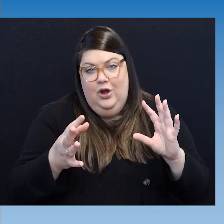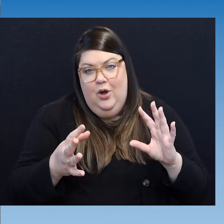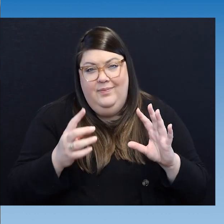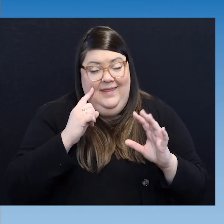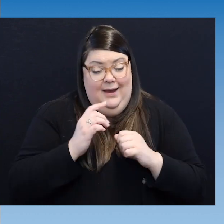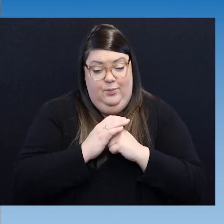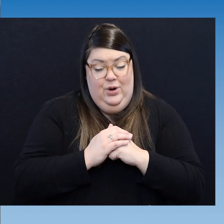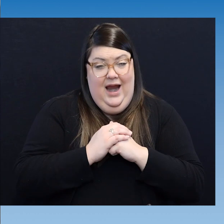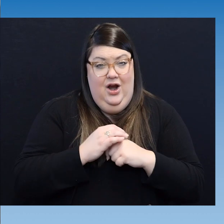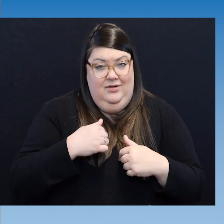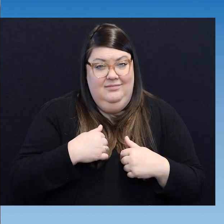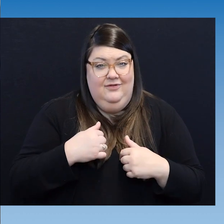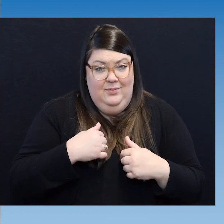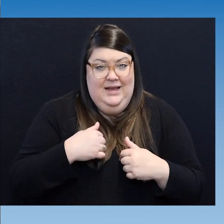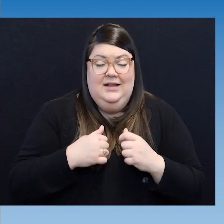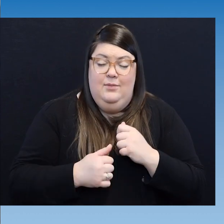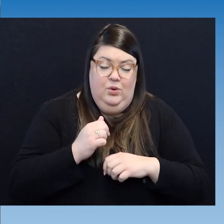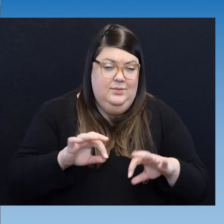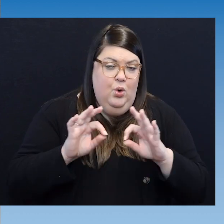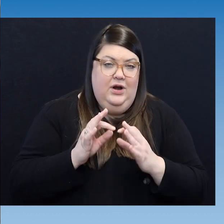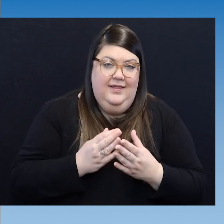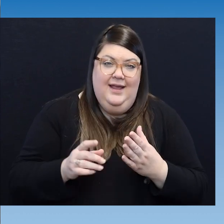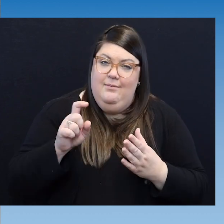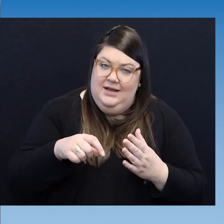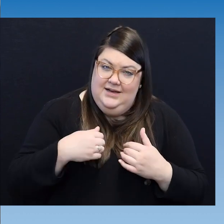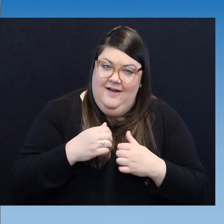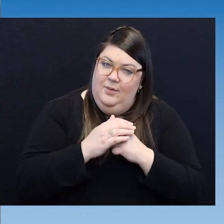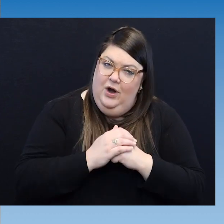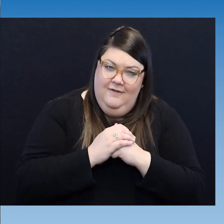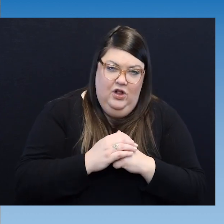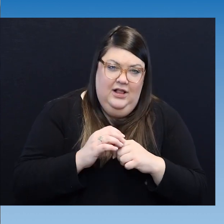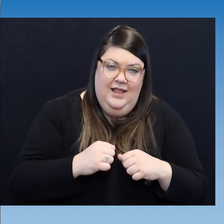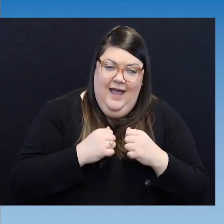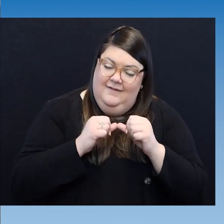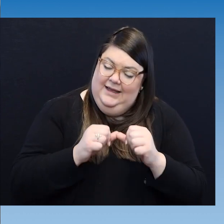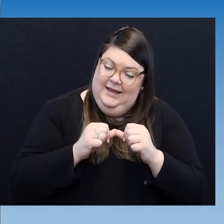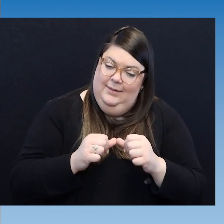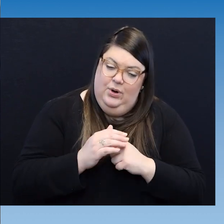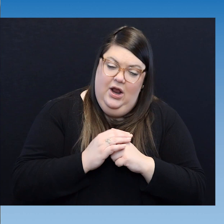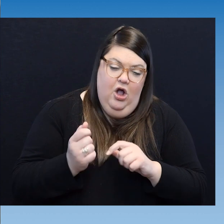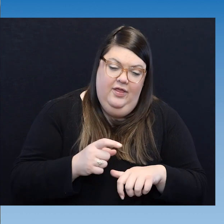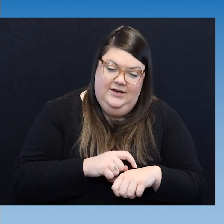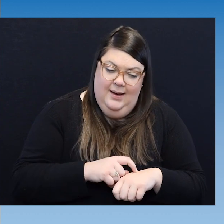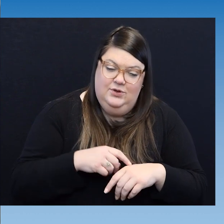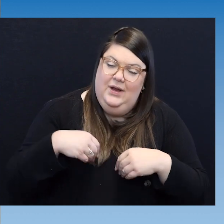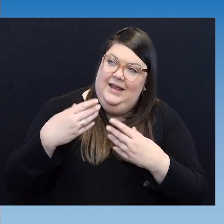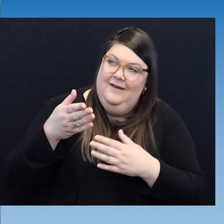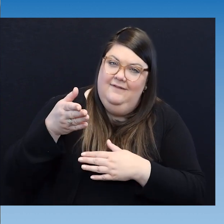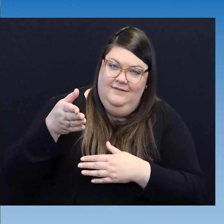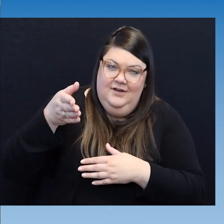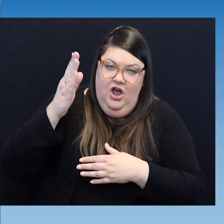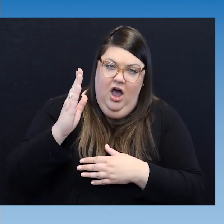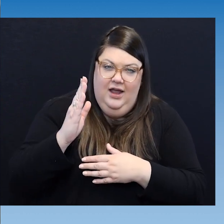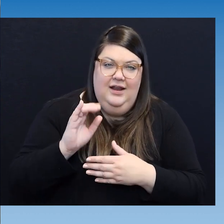think prayer is the most thing, vital thing for me, is that I have to have a prayerful life. I have to keep praying all the time so I can give God that